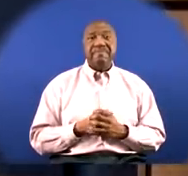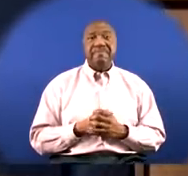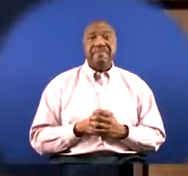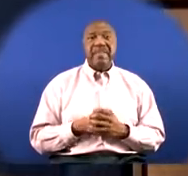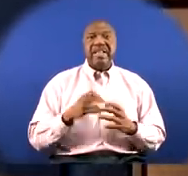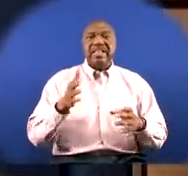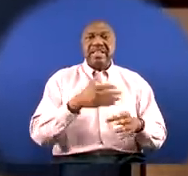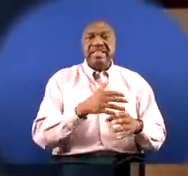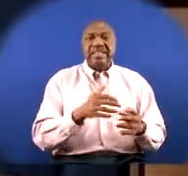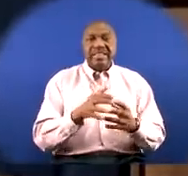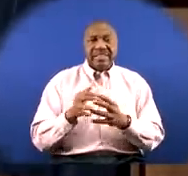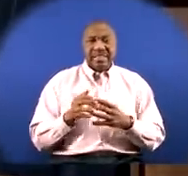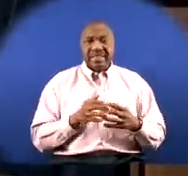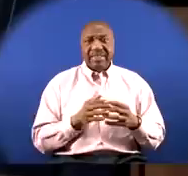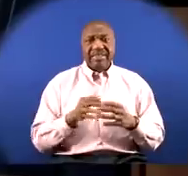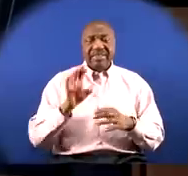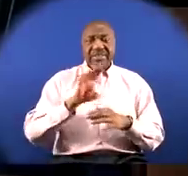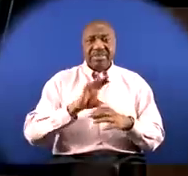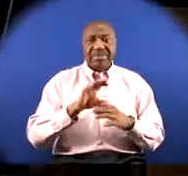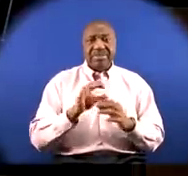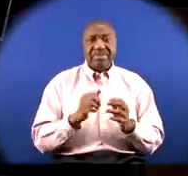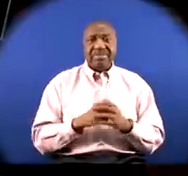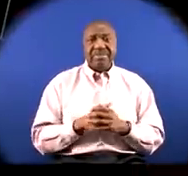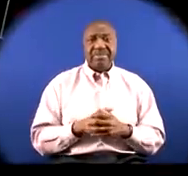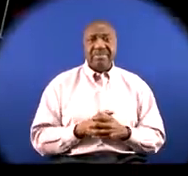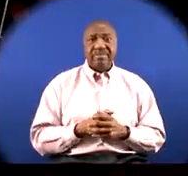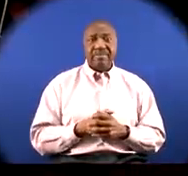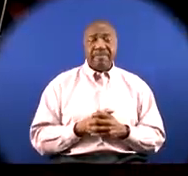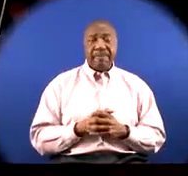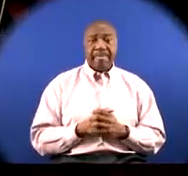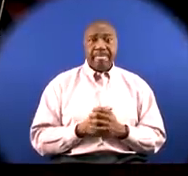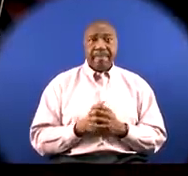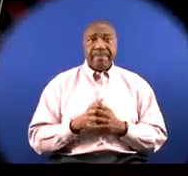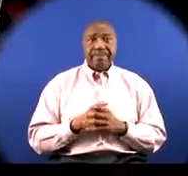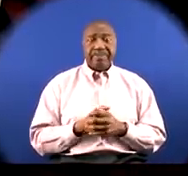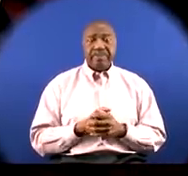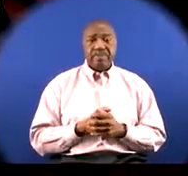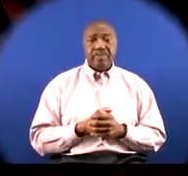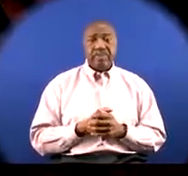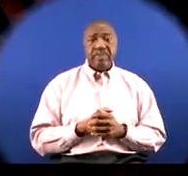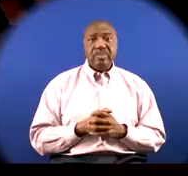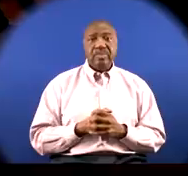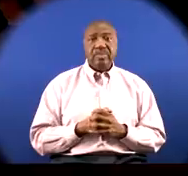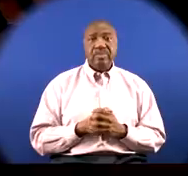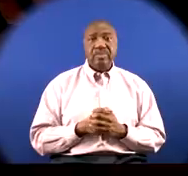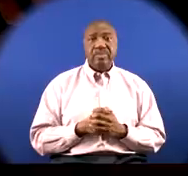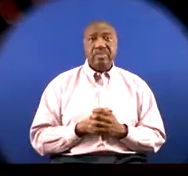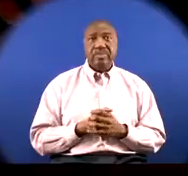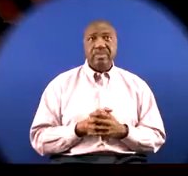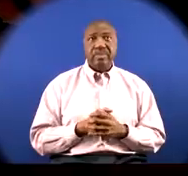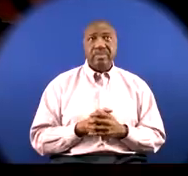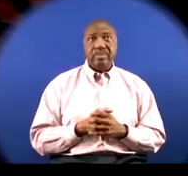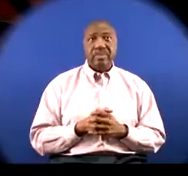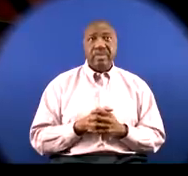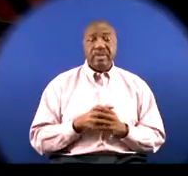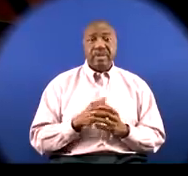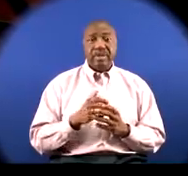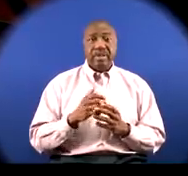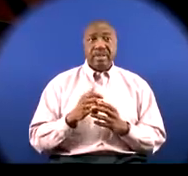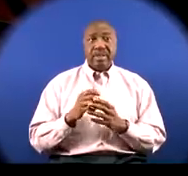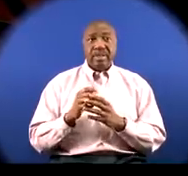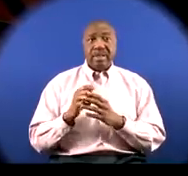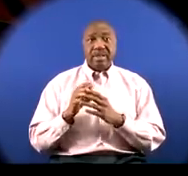sing together, church. There is a fountain filled with blood. Lead us, Lily Grove.